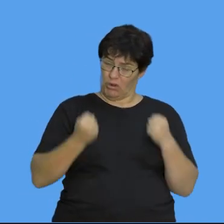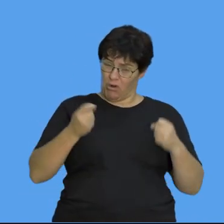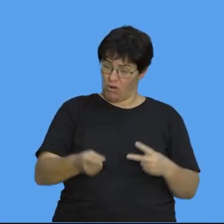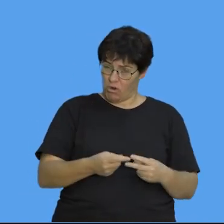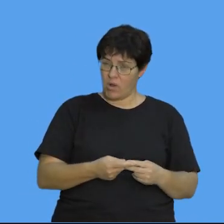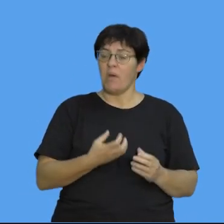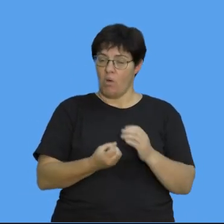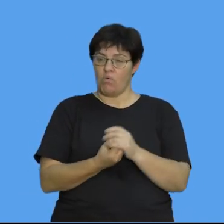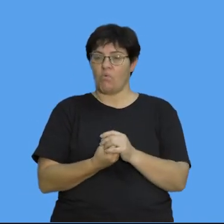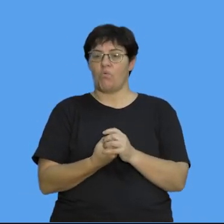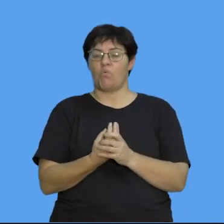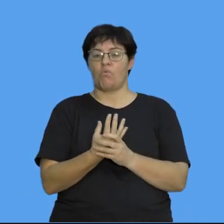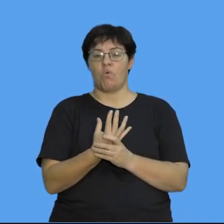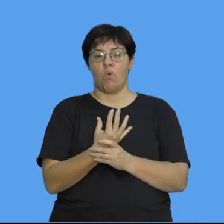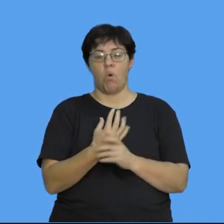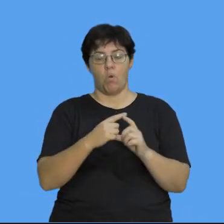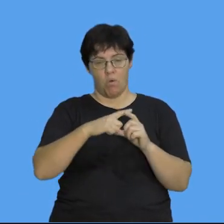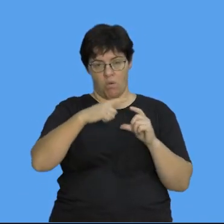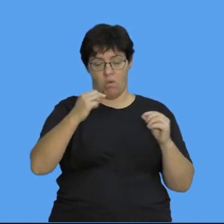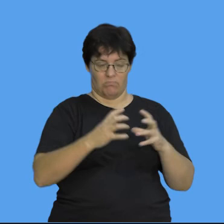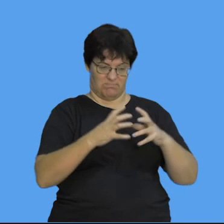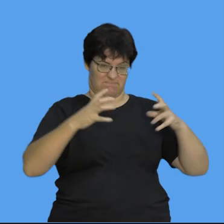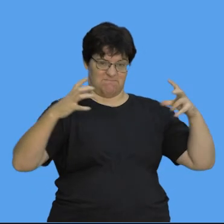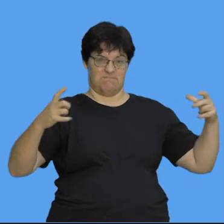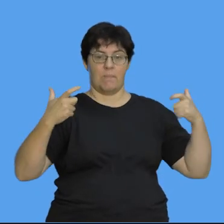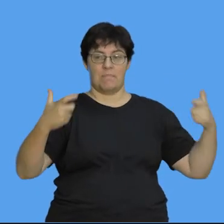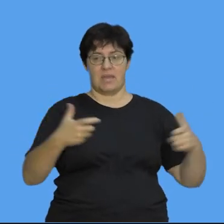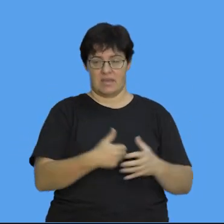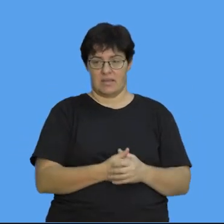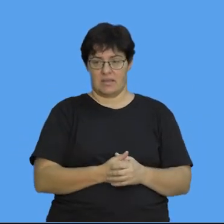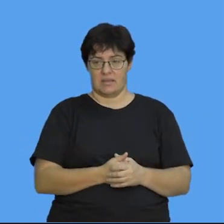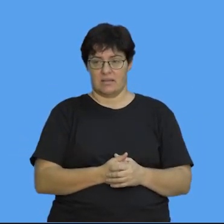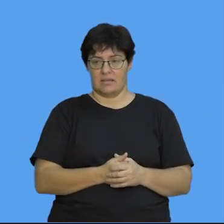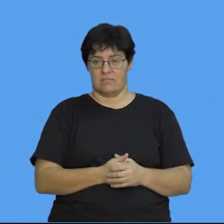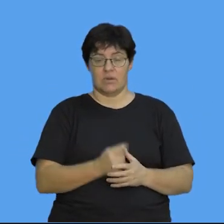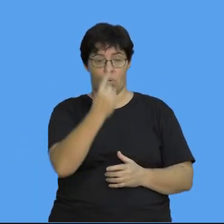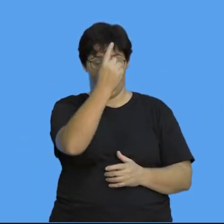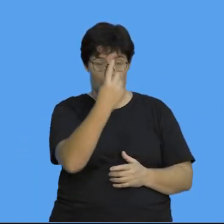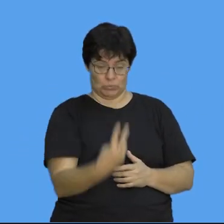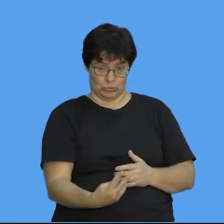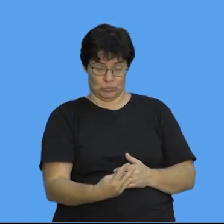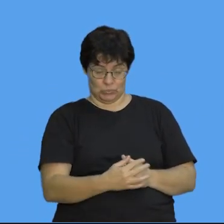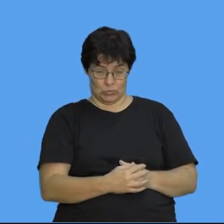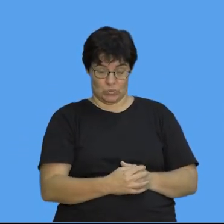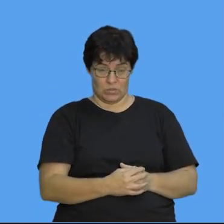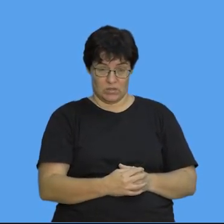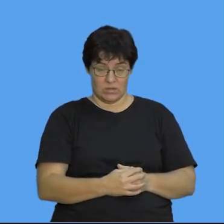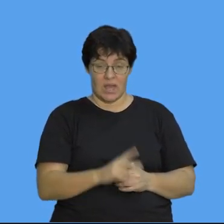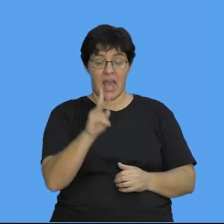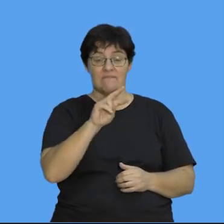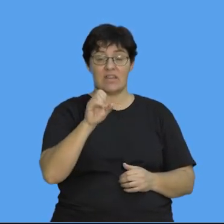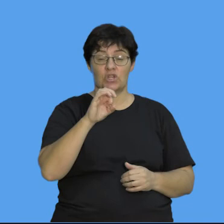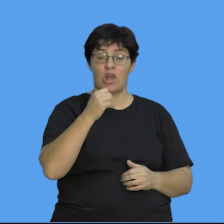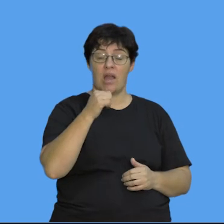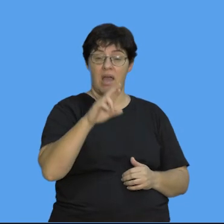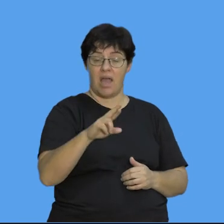do? It can grow very large. So these two are actually 2 points alone. The vascular